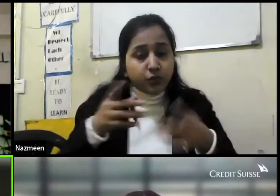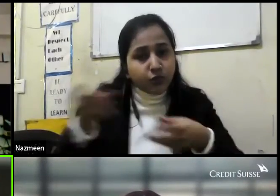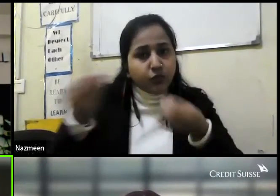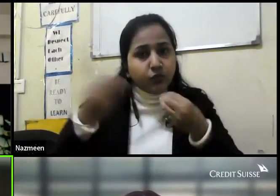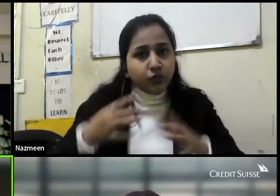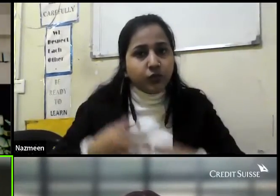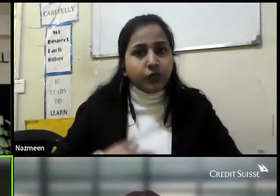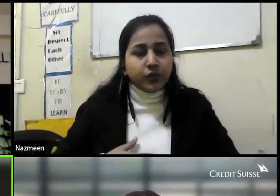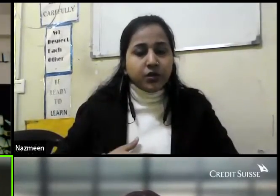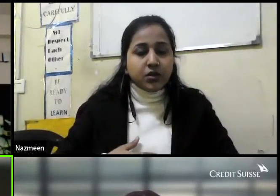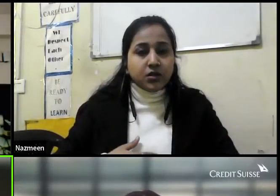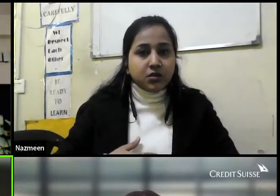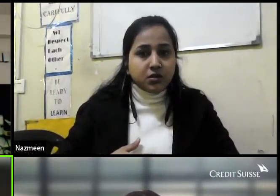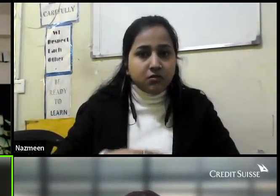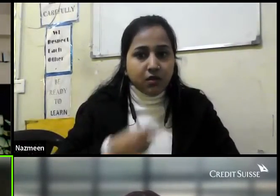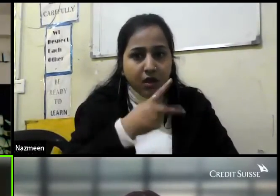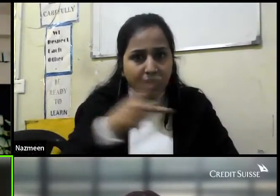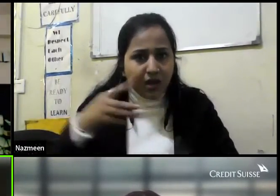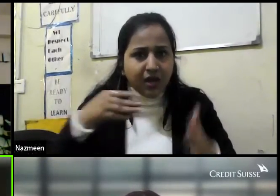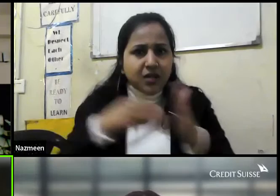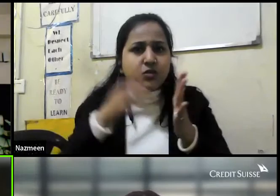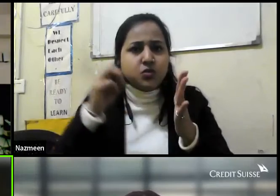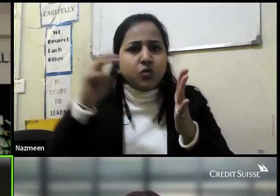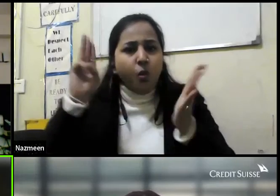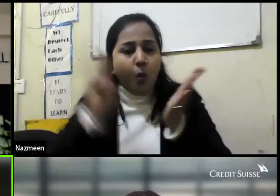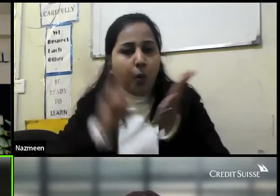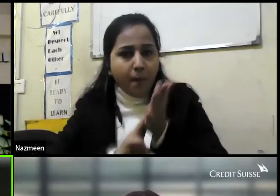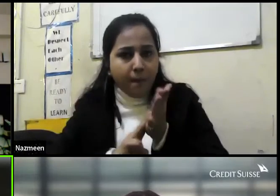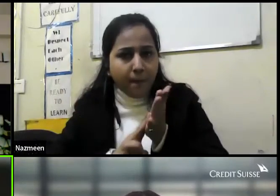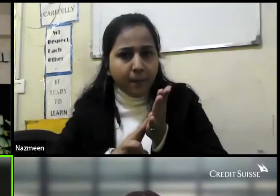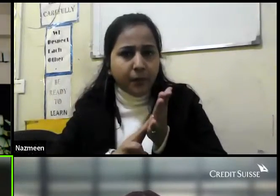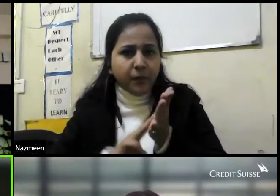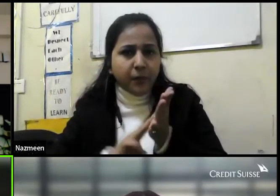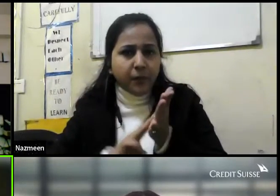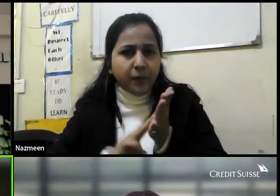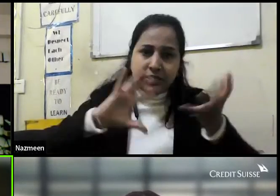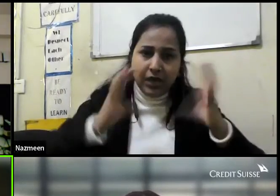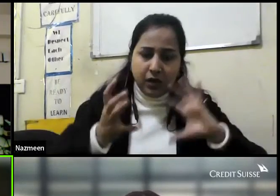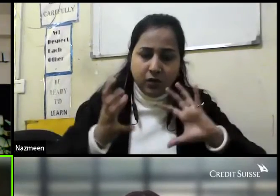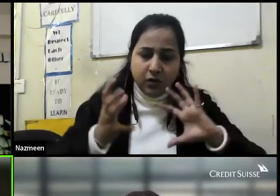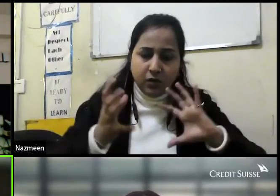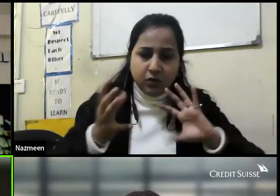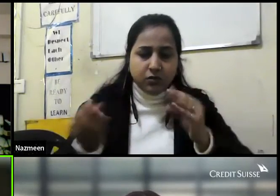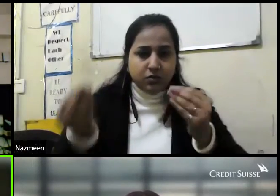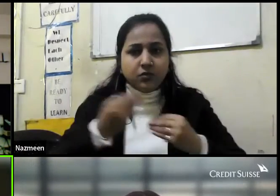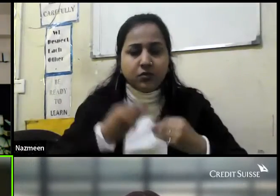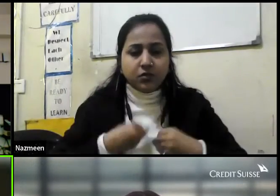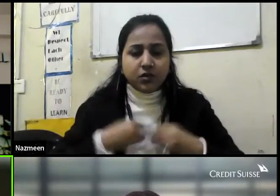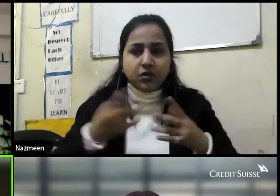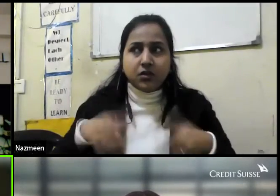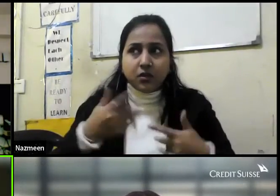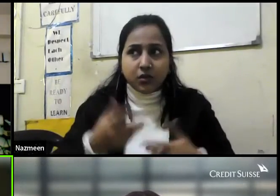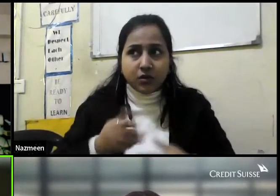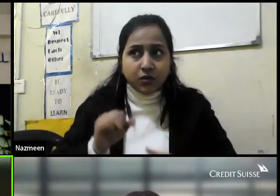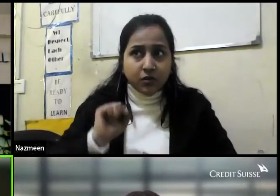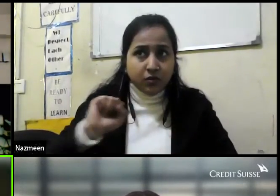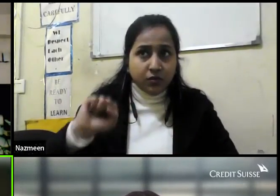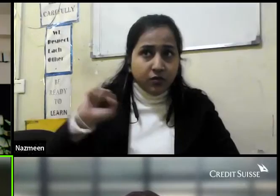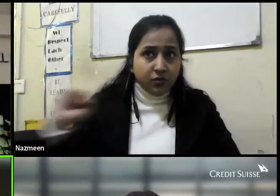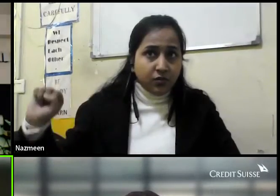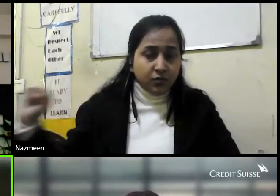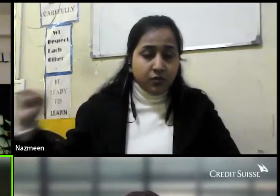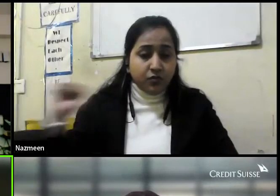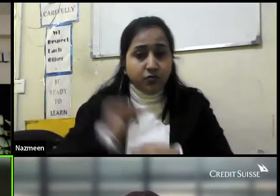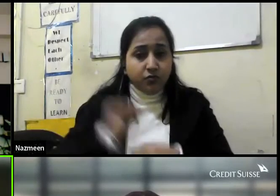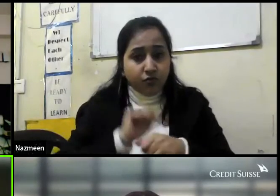Zoom technology or virtual meetings and all, the challenges of traveling is reduced for them. They don't have to go for work. Work